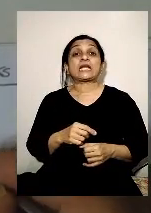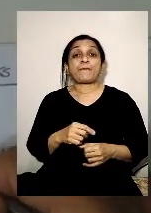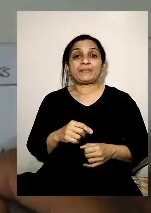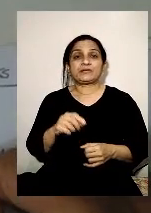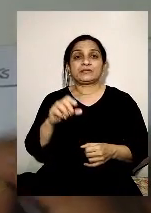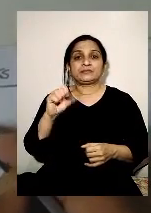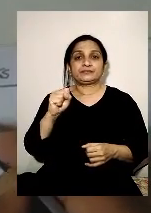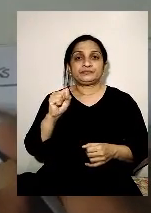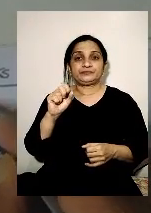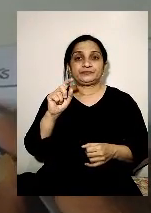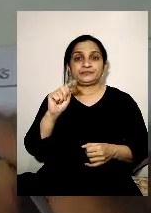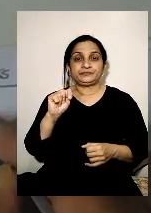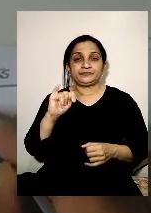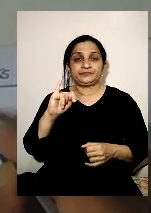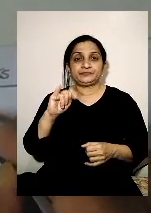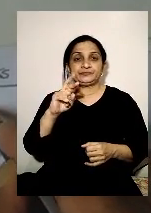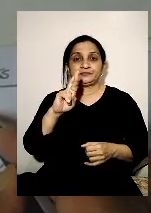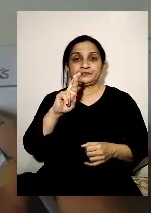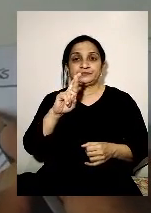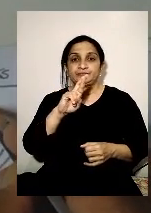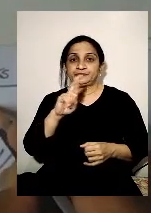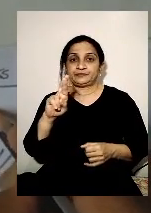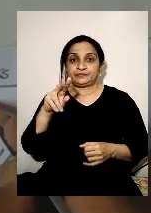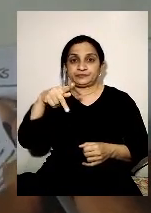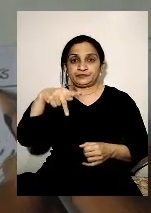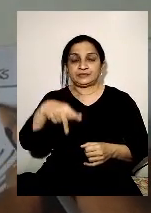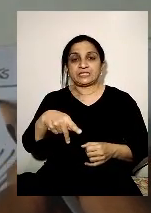these are the semi-lunar canals right